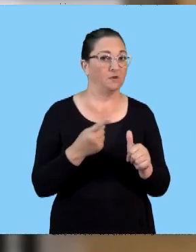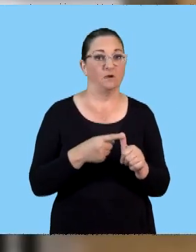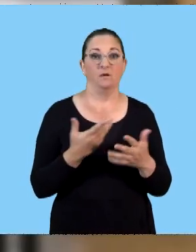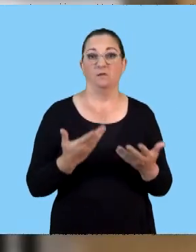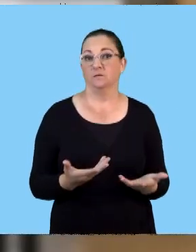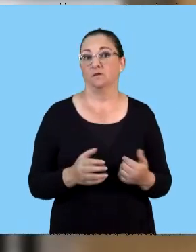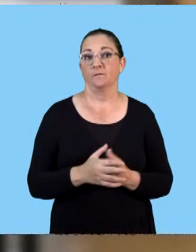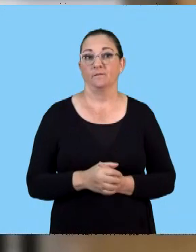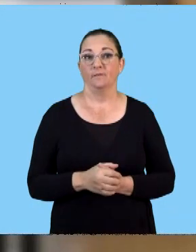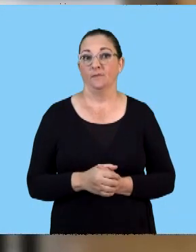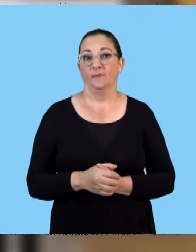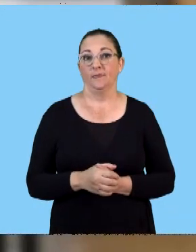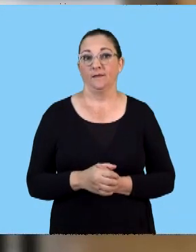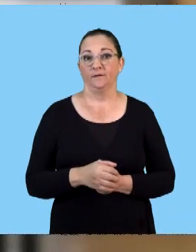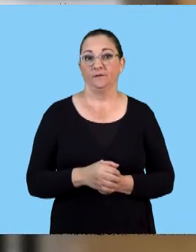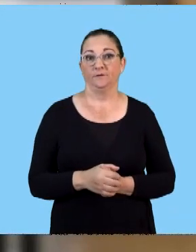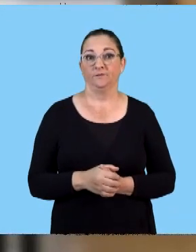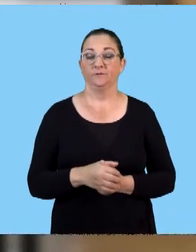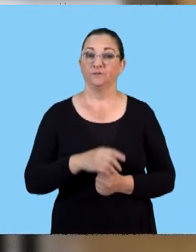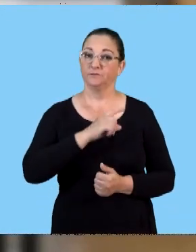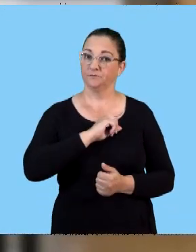same answer of